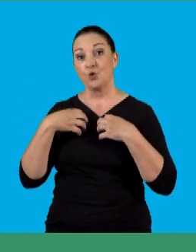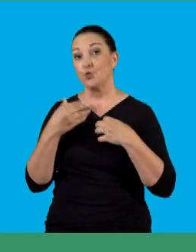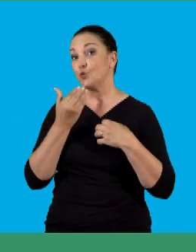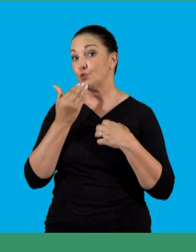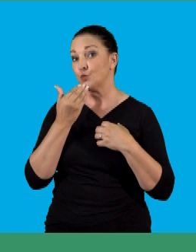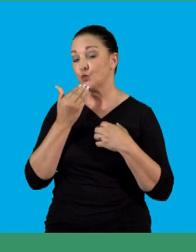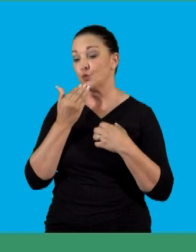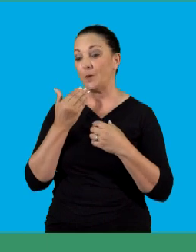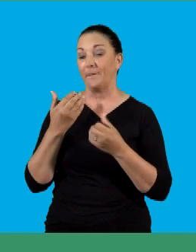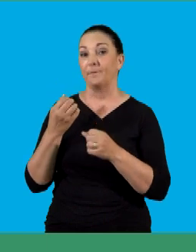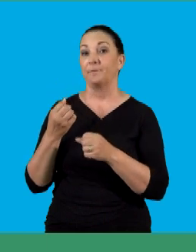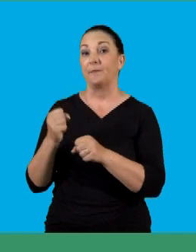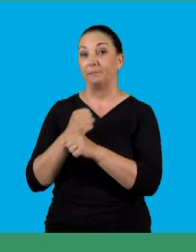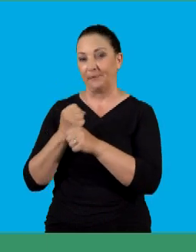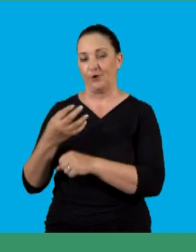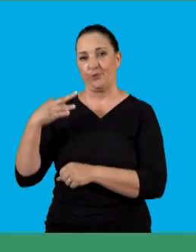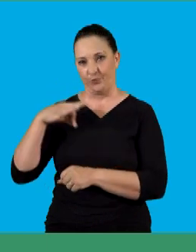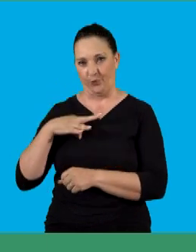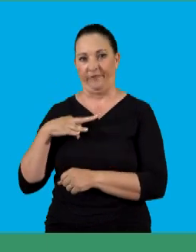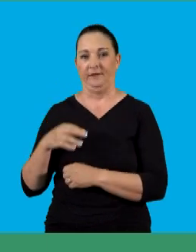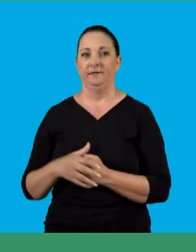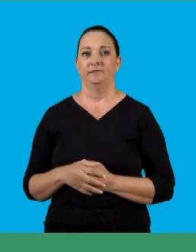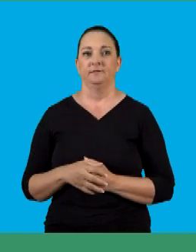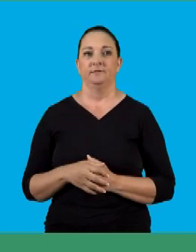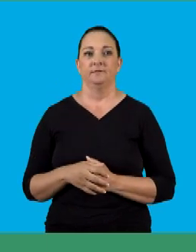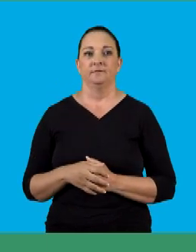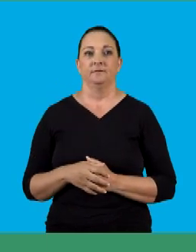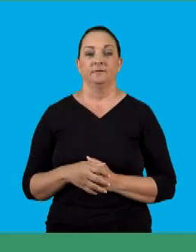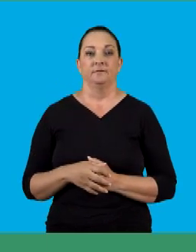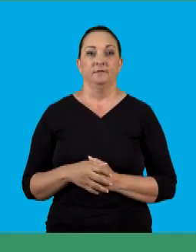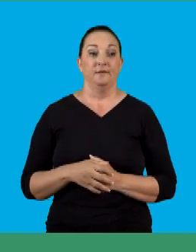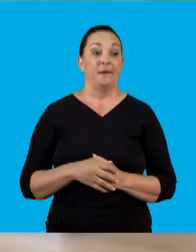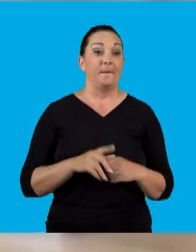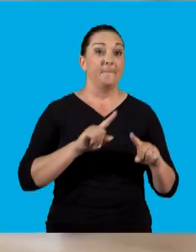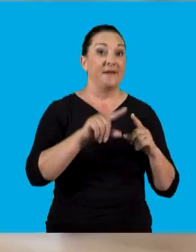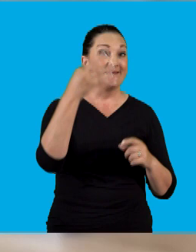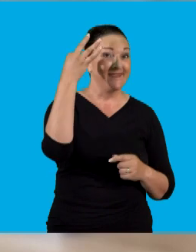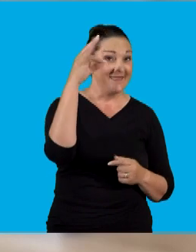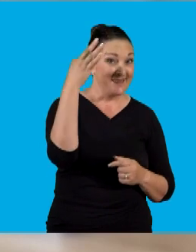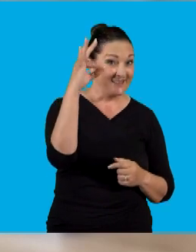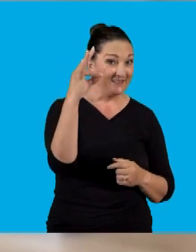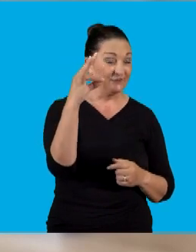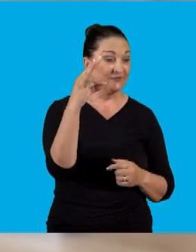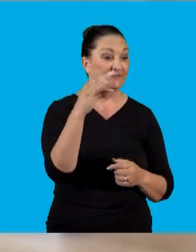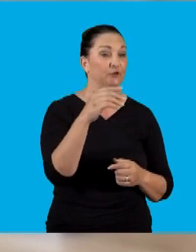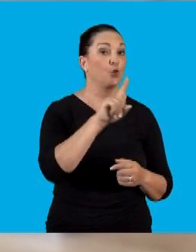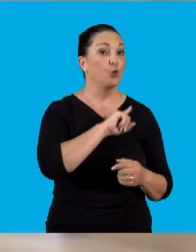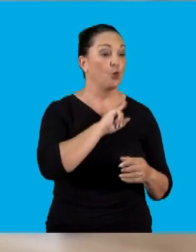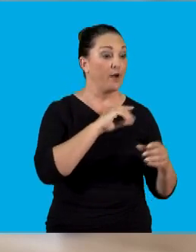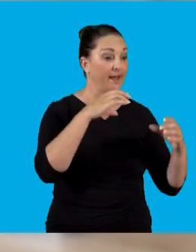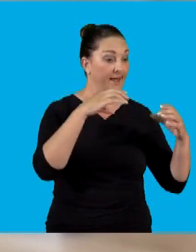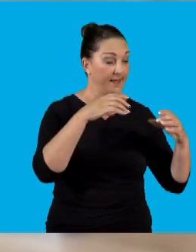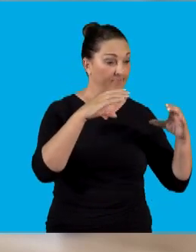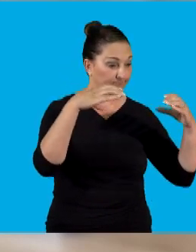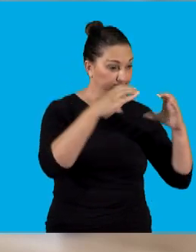these businesses, their main aim is to make a profit. On the other hand, the government's main aim is to make sure that it satisfies the